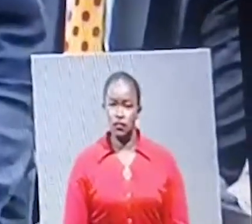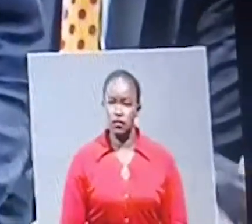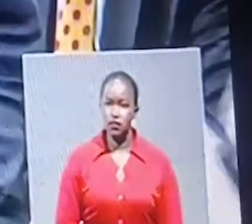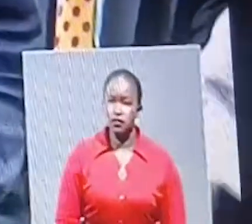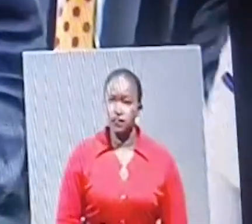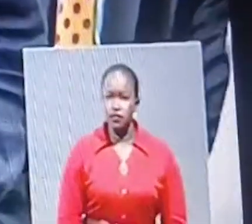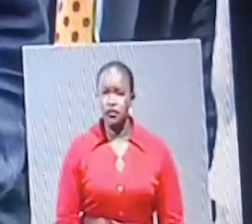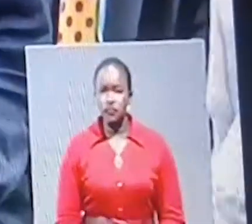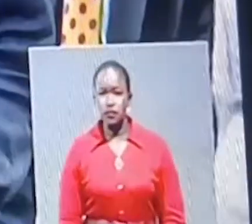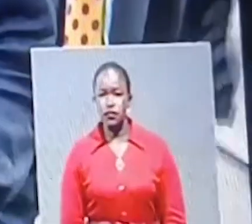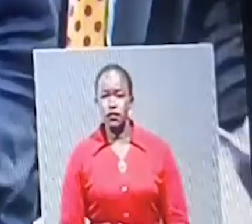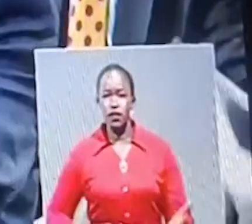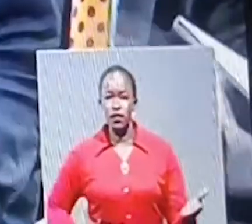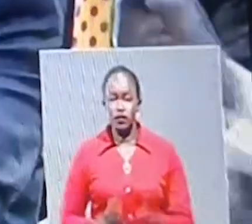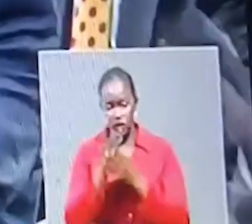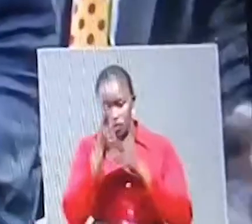Right Honourable Speaker,